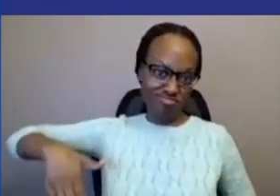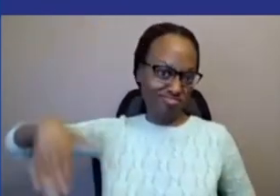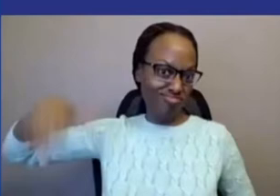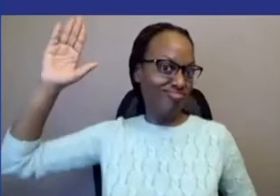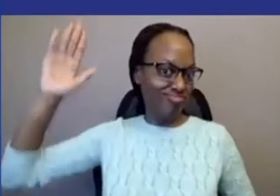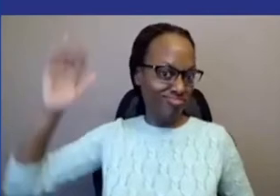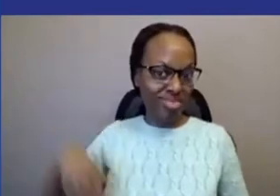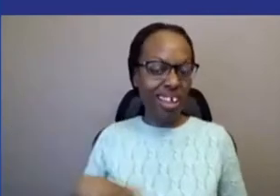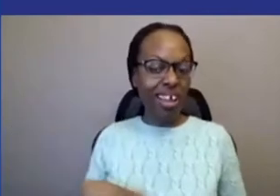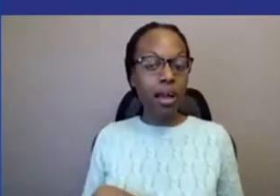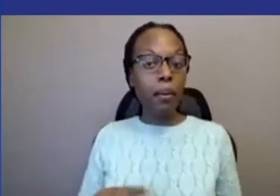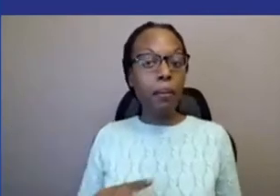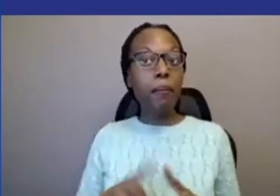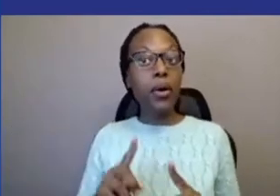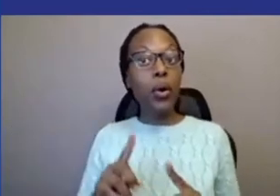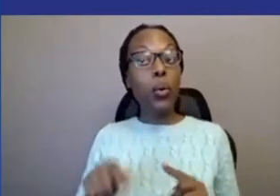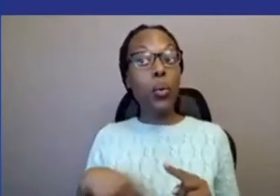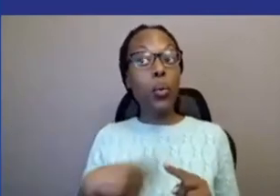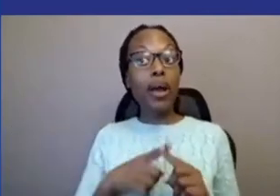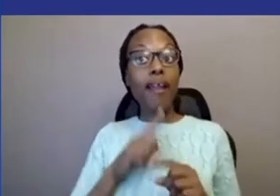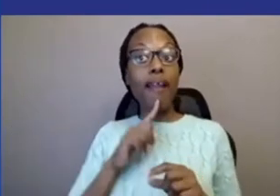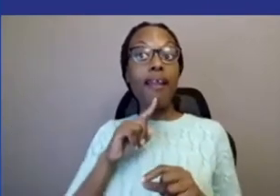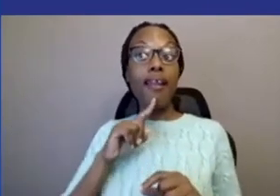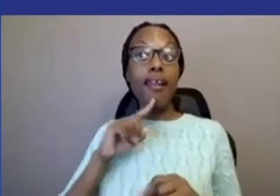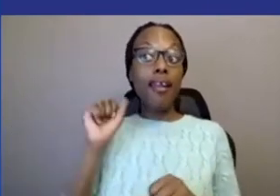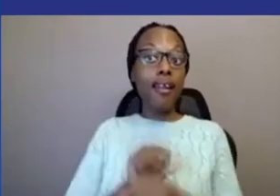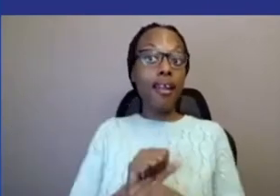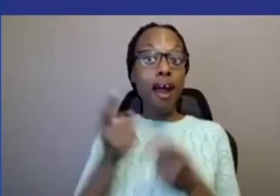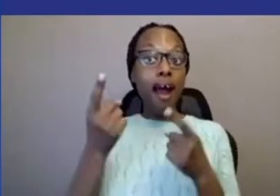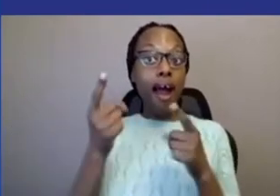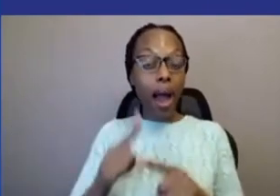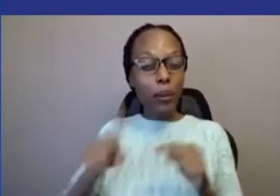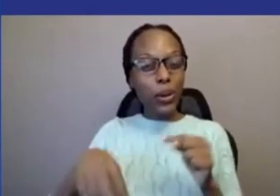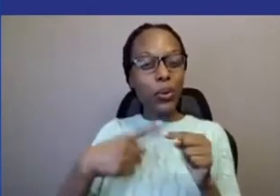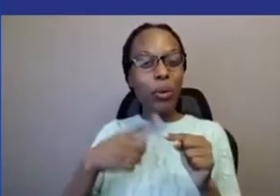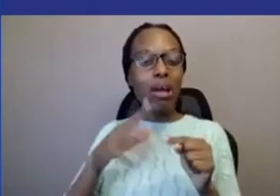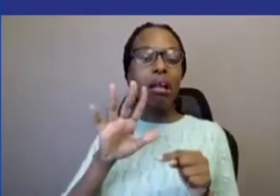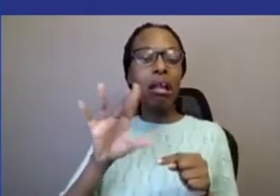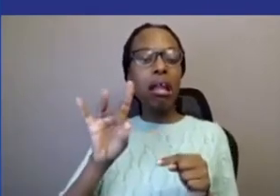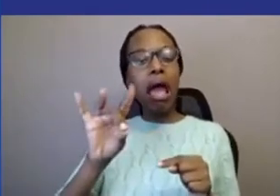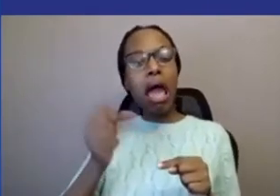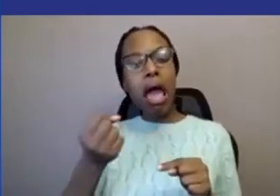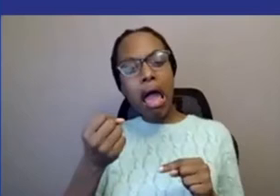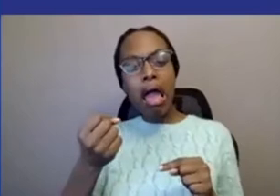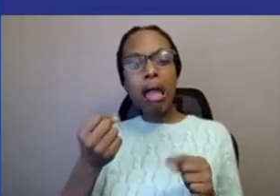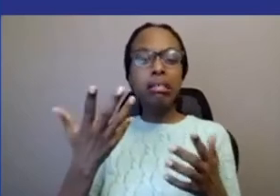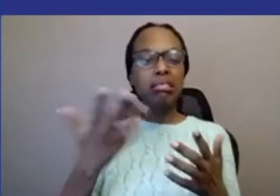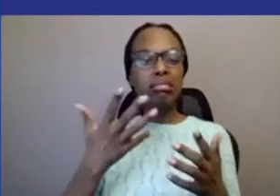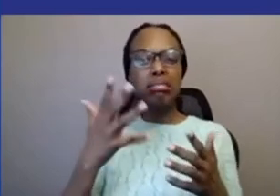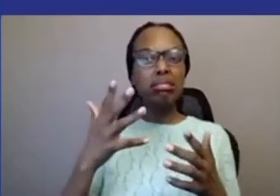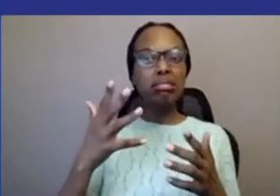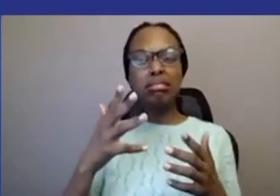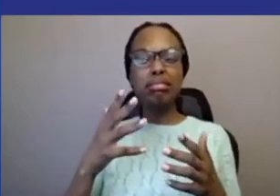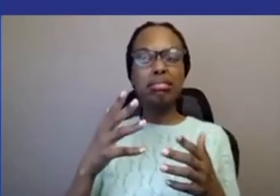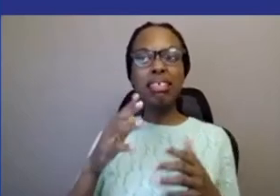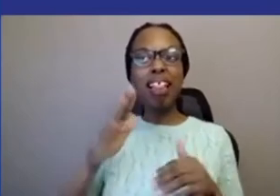I would say that when it really officially happened was in the late 80s. And I know I ramble a bunch, but I love to talk. I'm